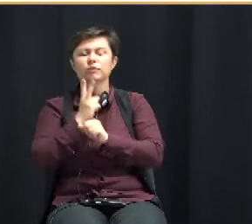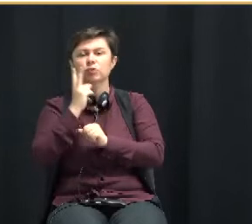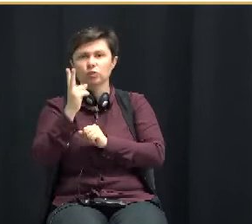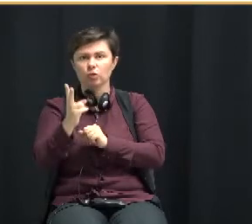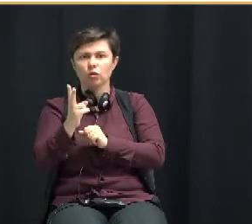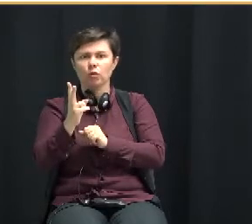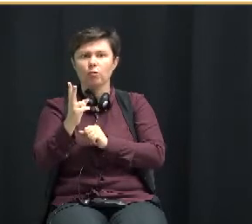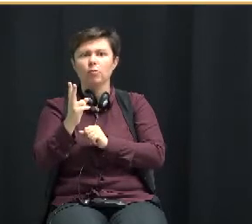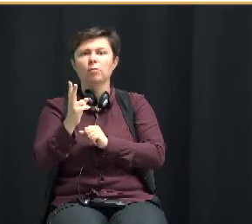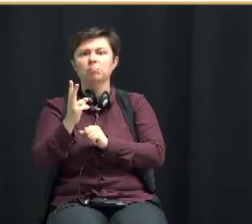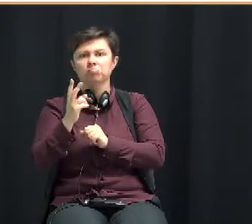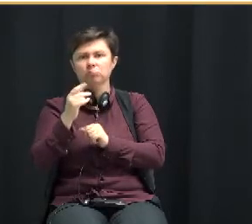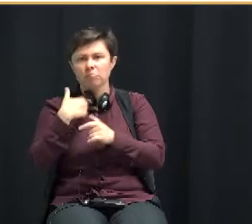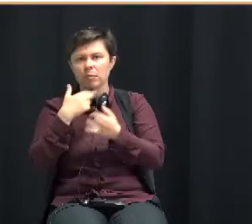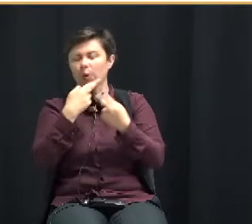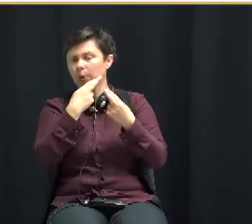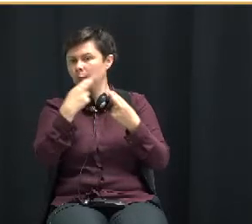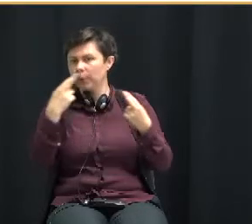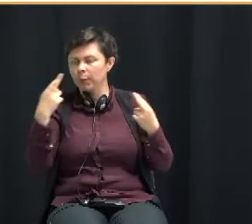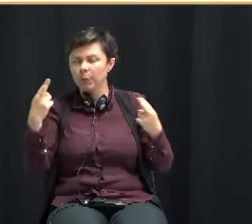of accessibility in Poland